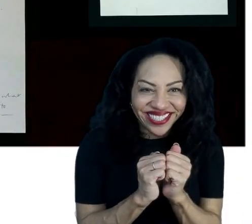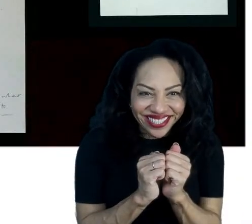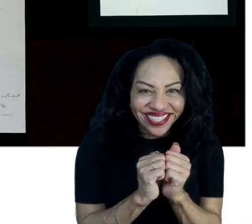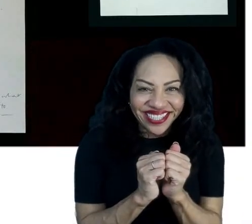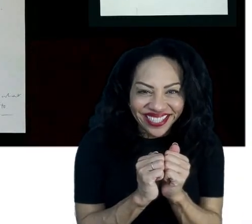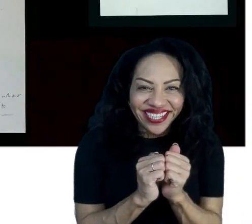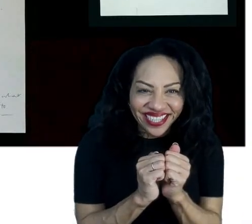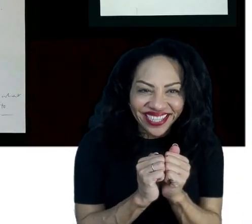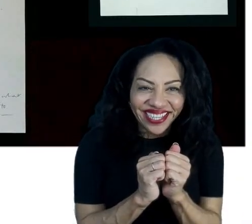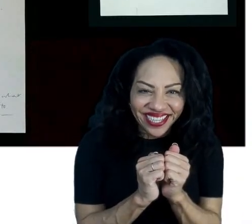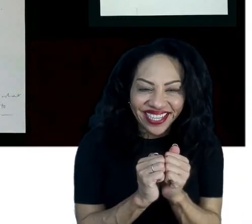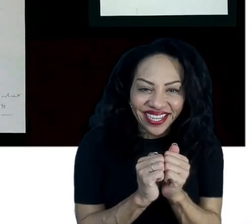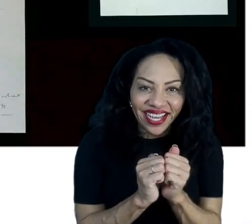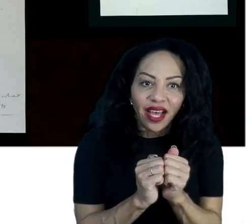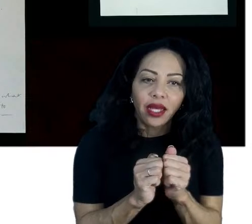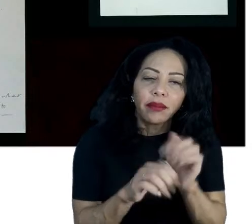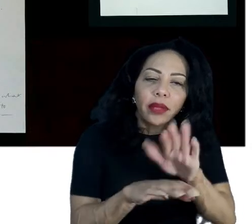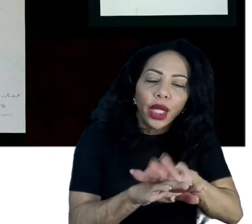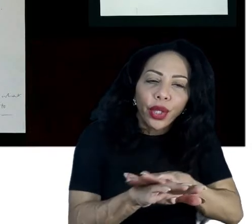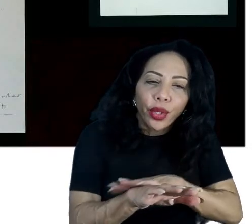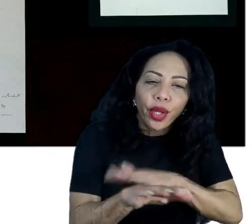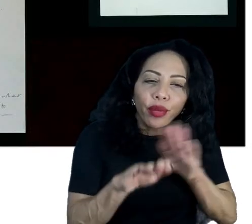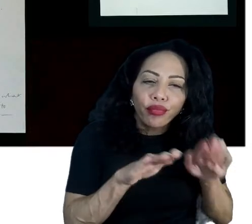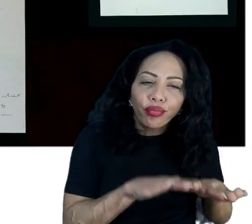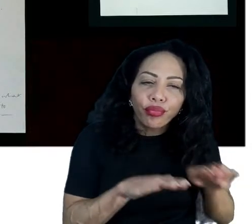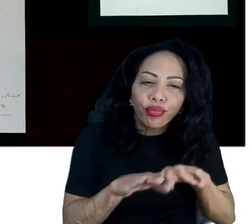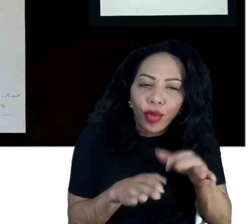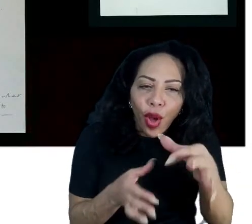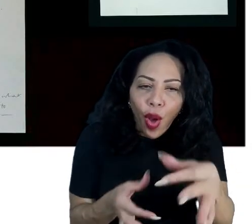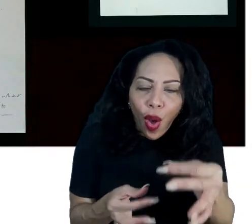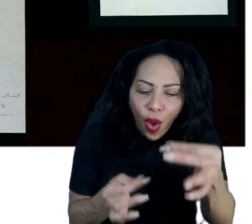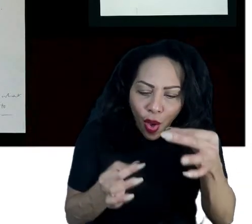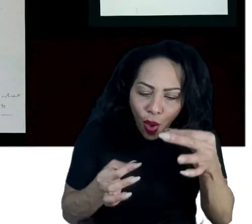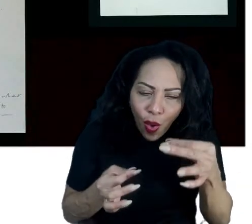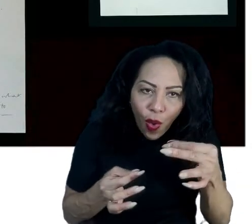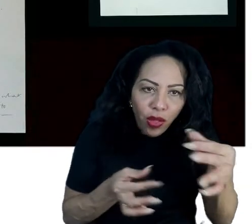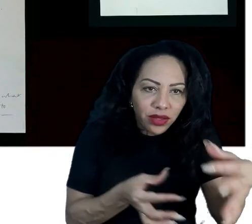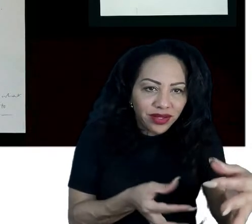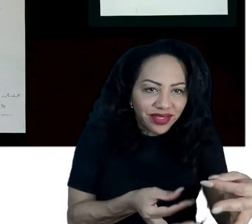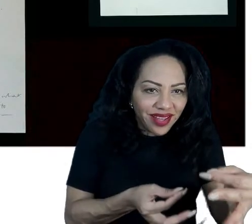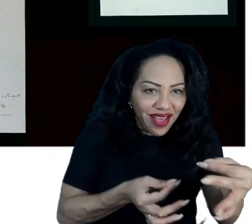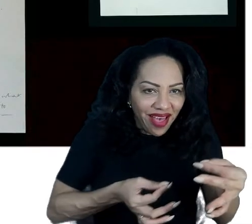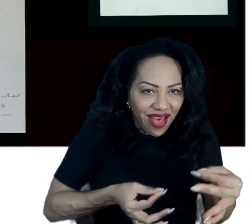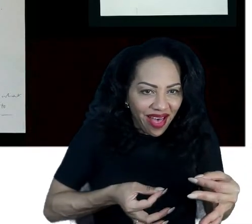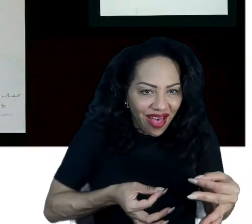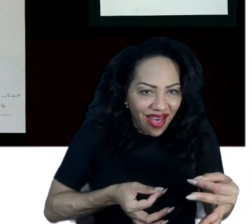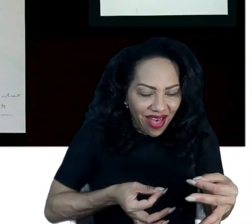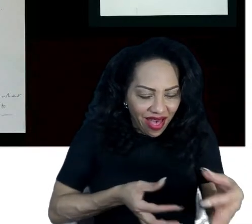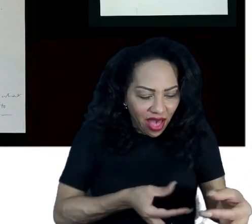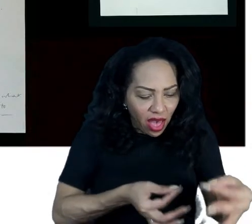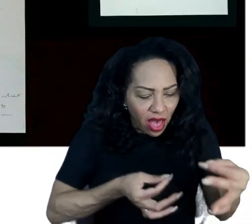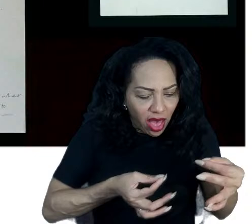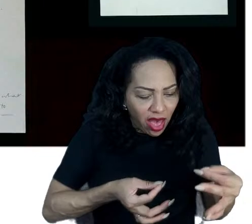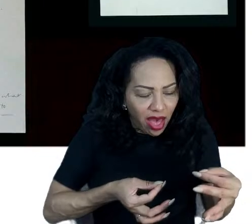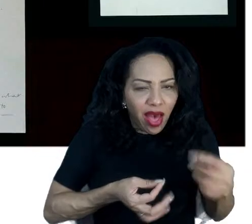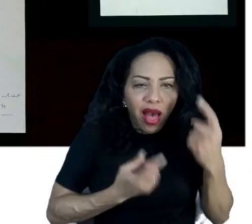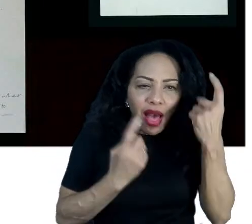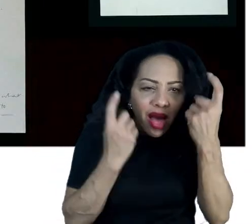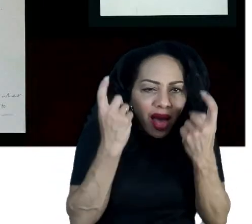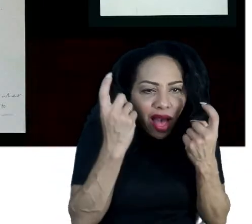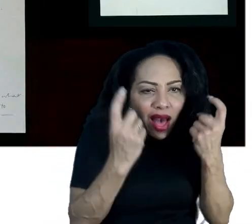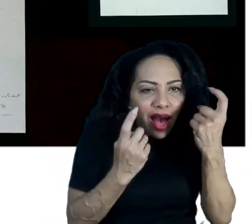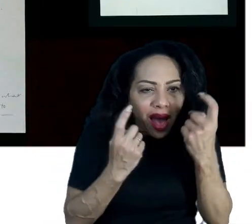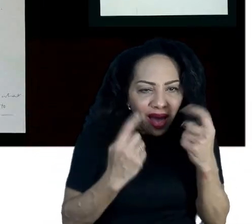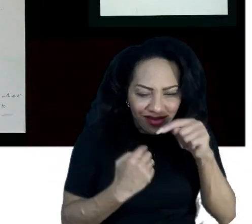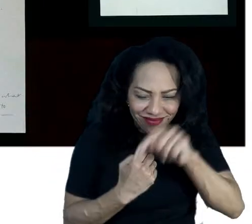time to hold each one. And it's given me time to notice how they've been made. And it's given me time to think